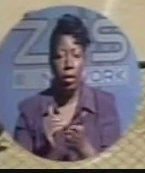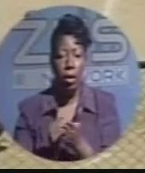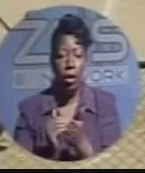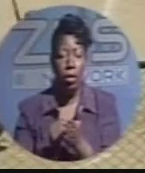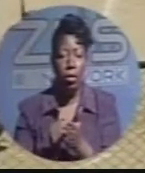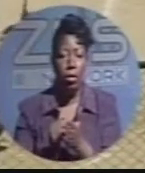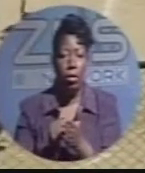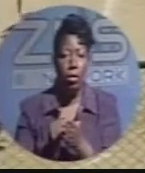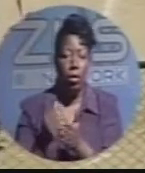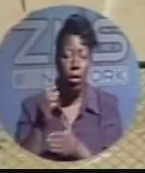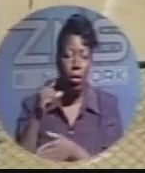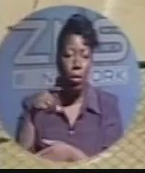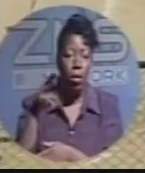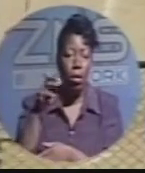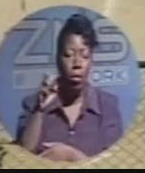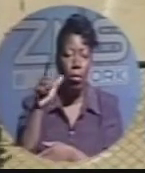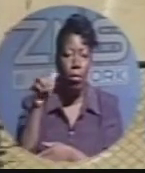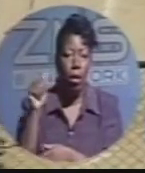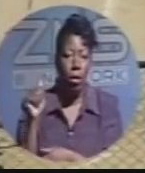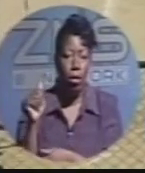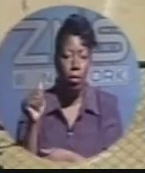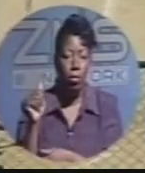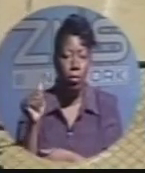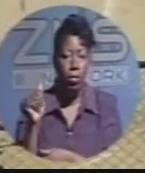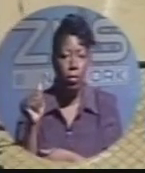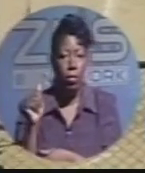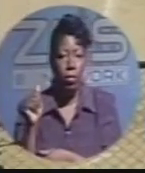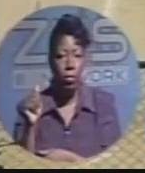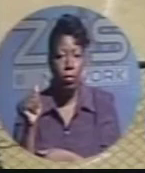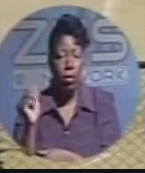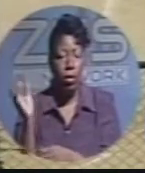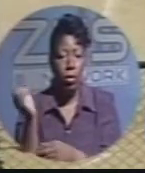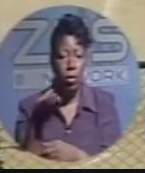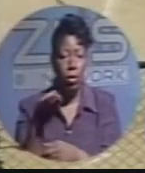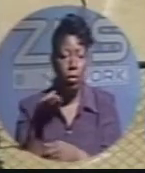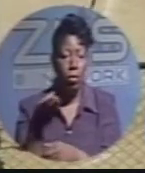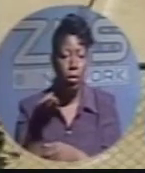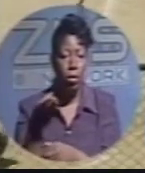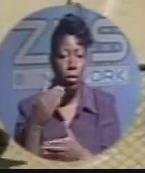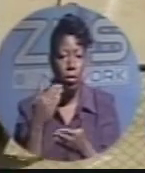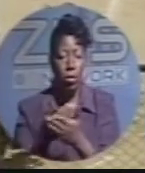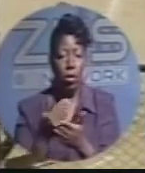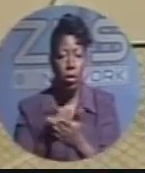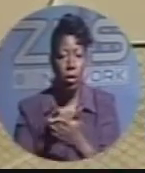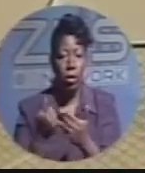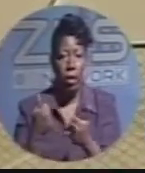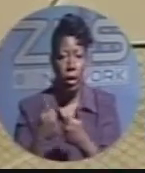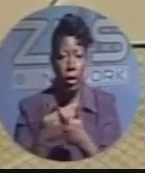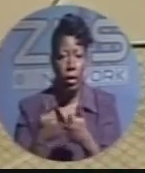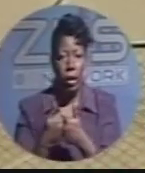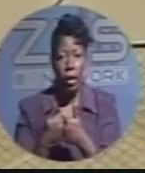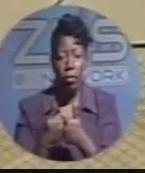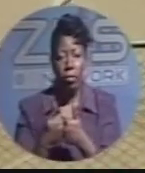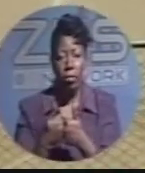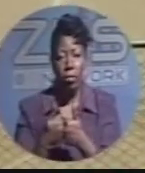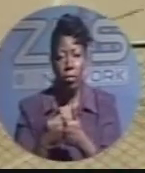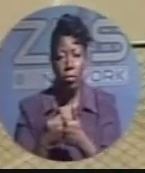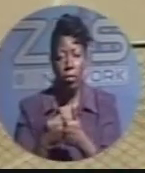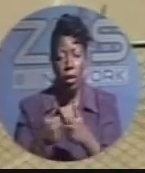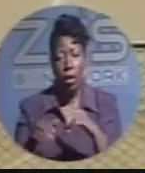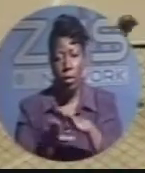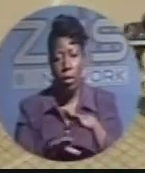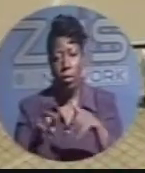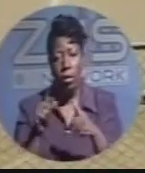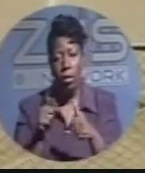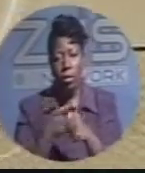you cannot blame this one on Alcott Forbes. Alcott pitched a dandy of a ball game in the bottom of the first inning with